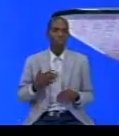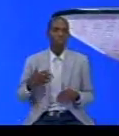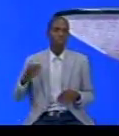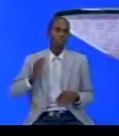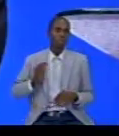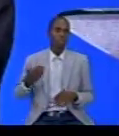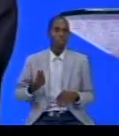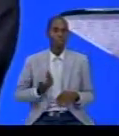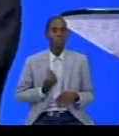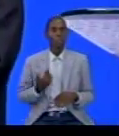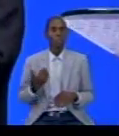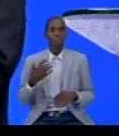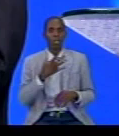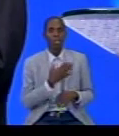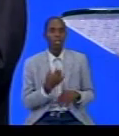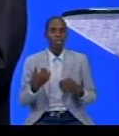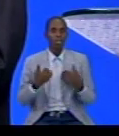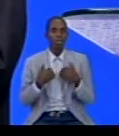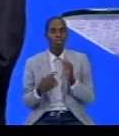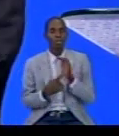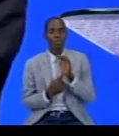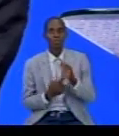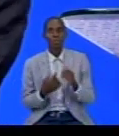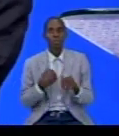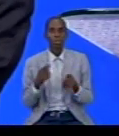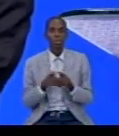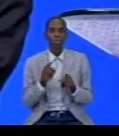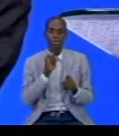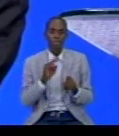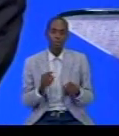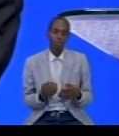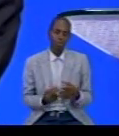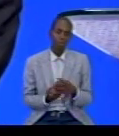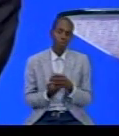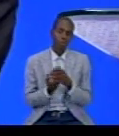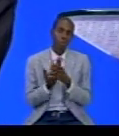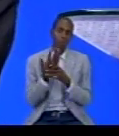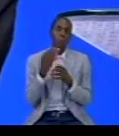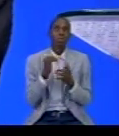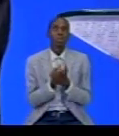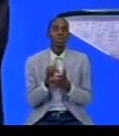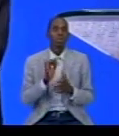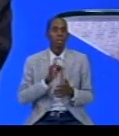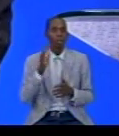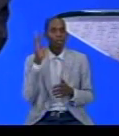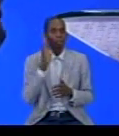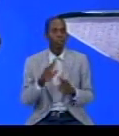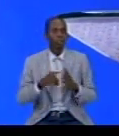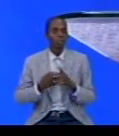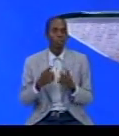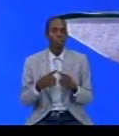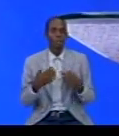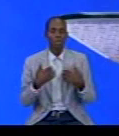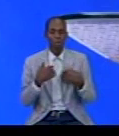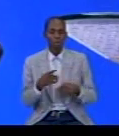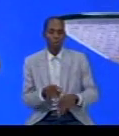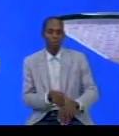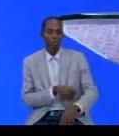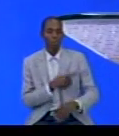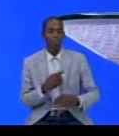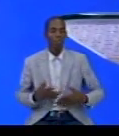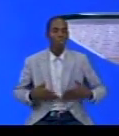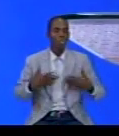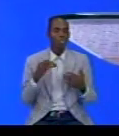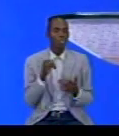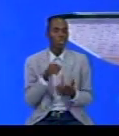day, and you have shown me as I go on that I am going to have a long life, and this will